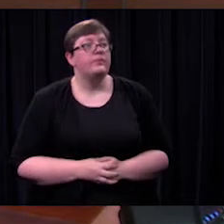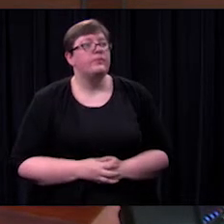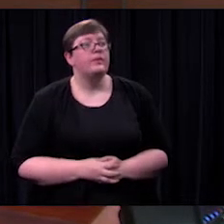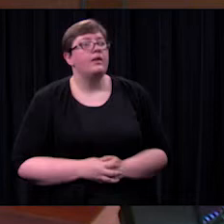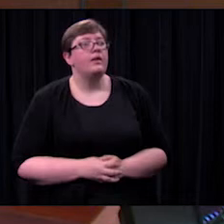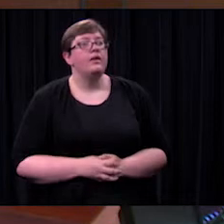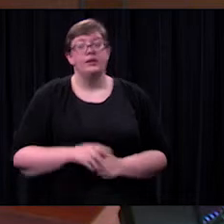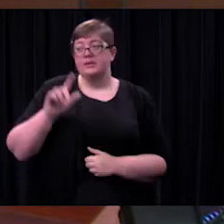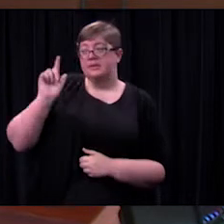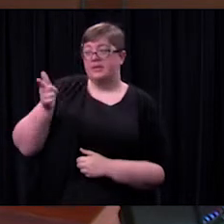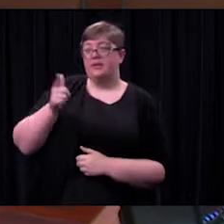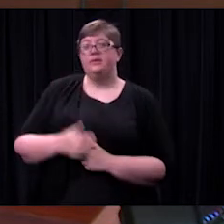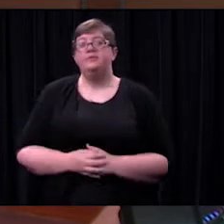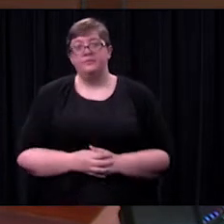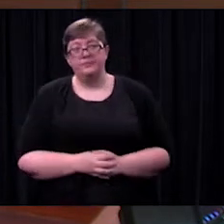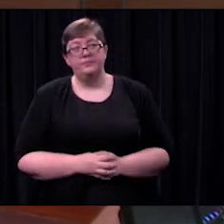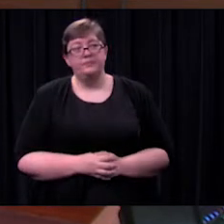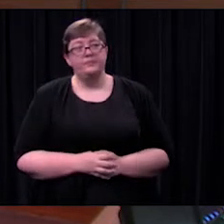Second.